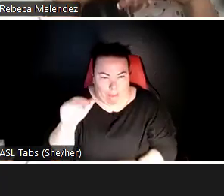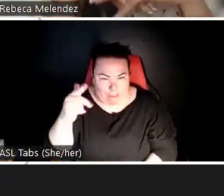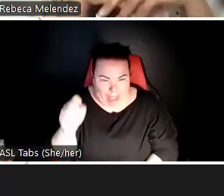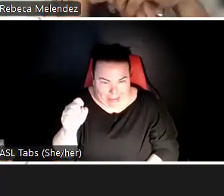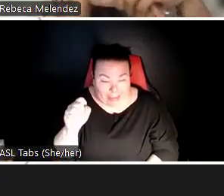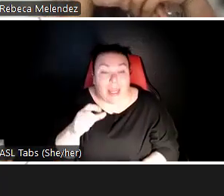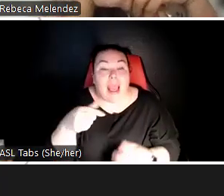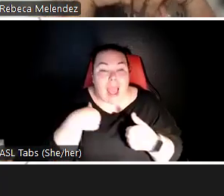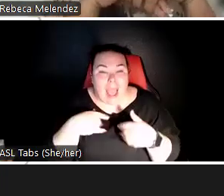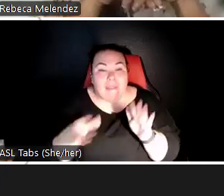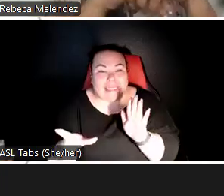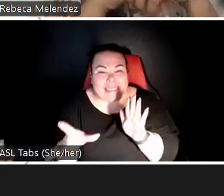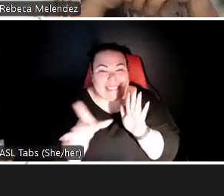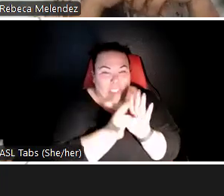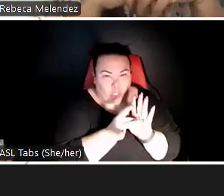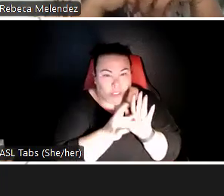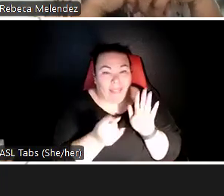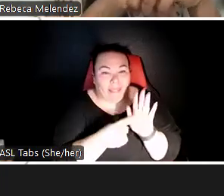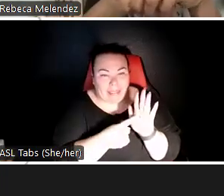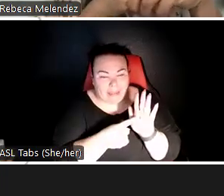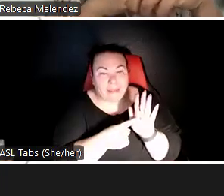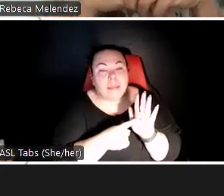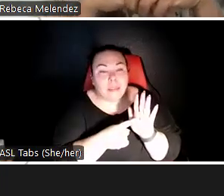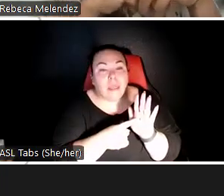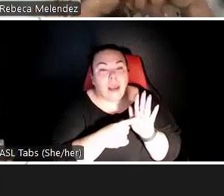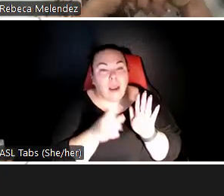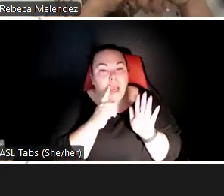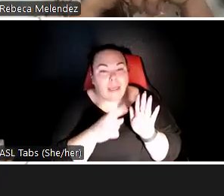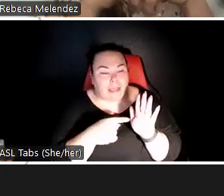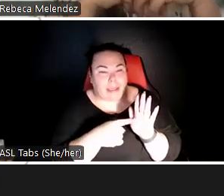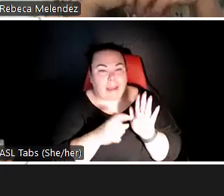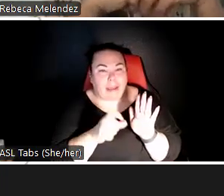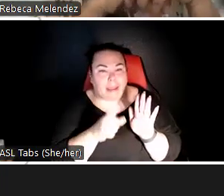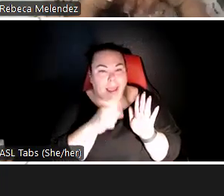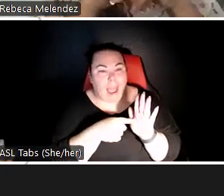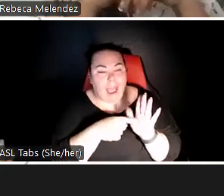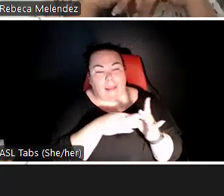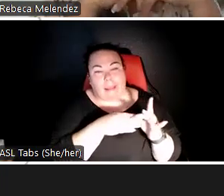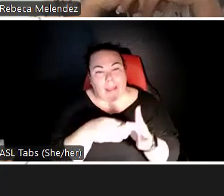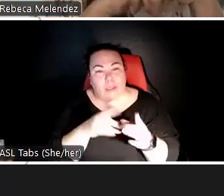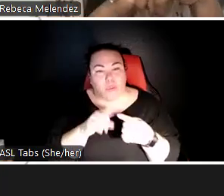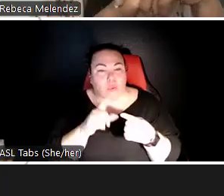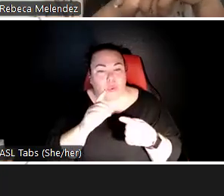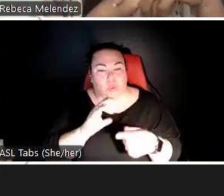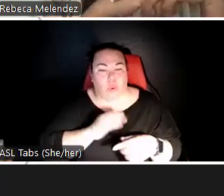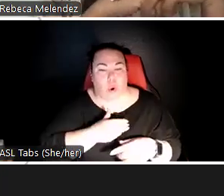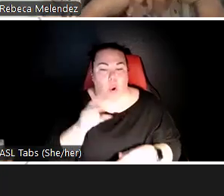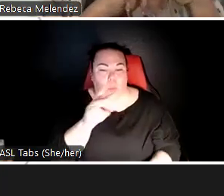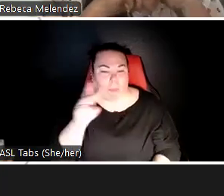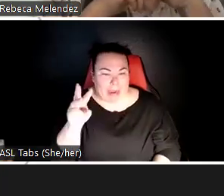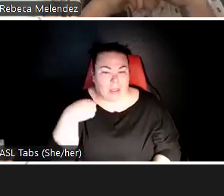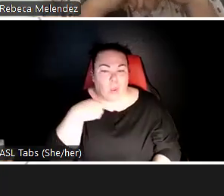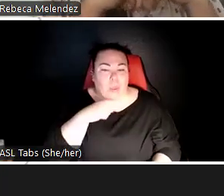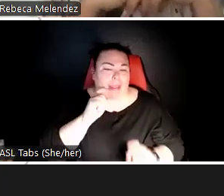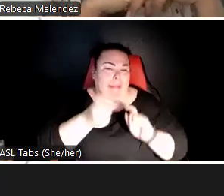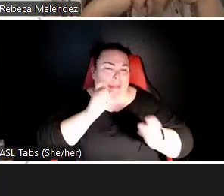there that leads to our medical provider webpage online. And we hand out anywhere from 600 to 700